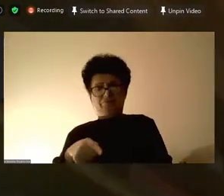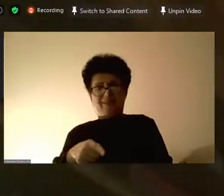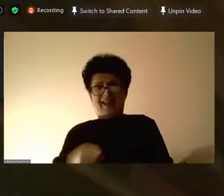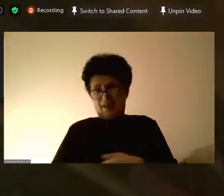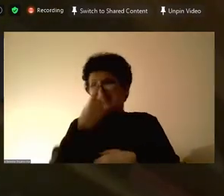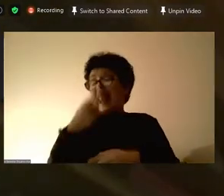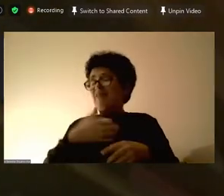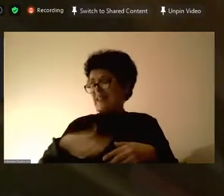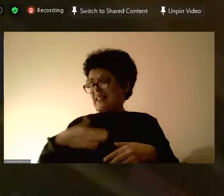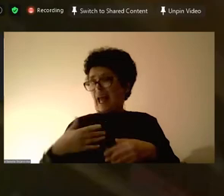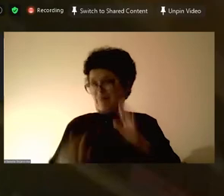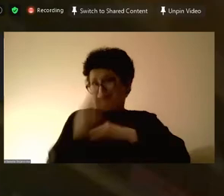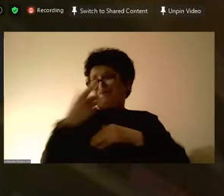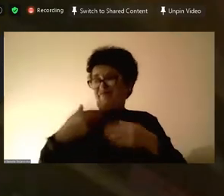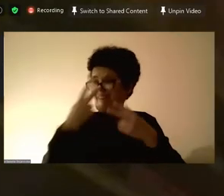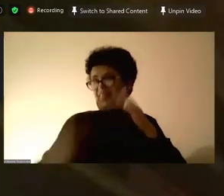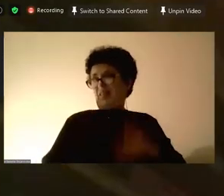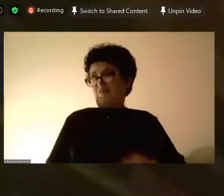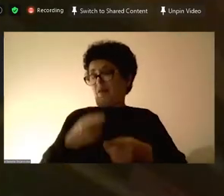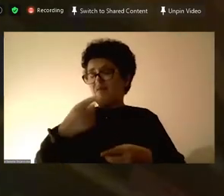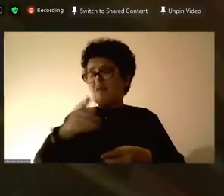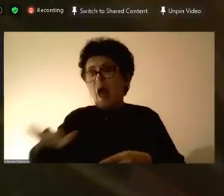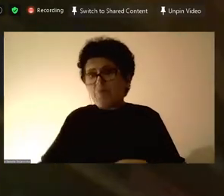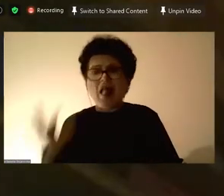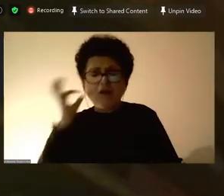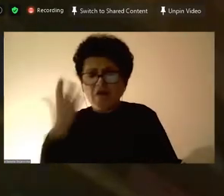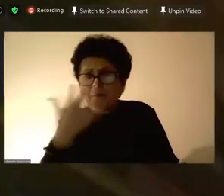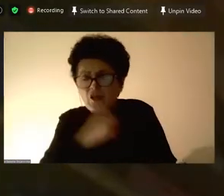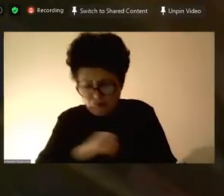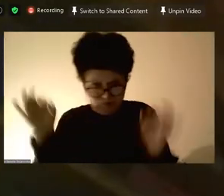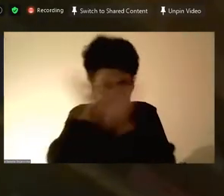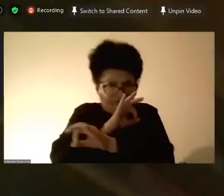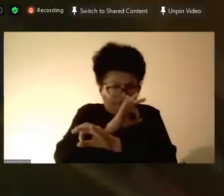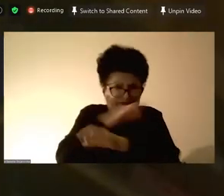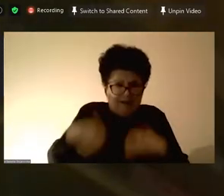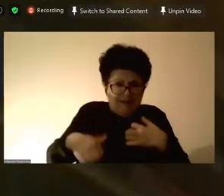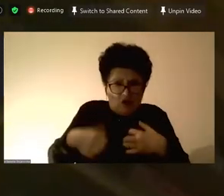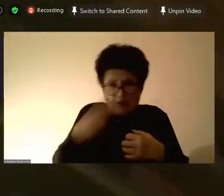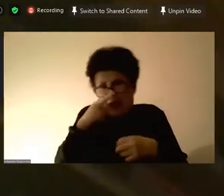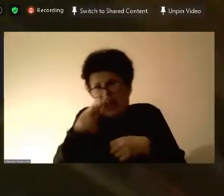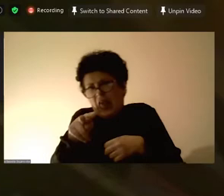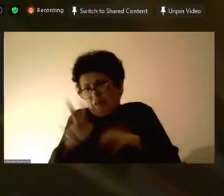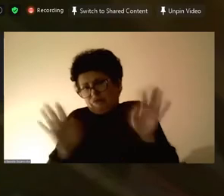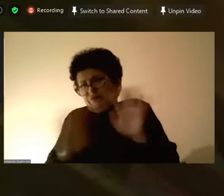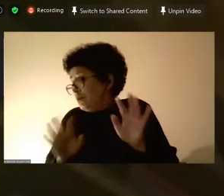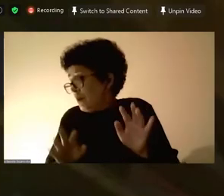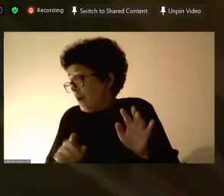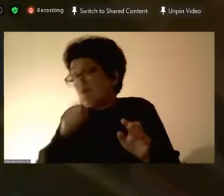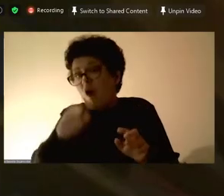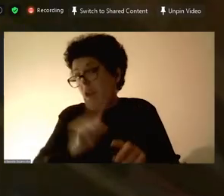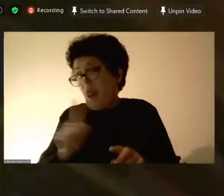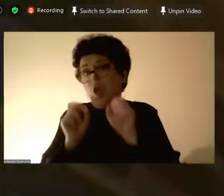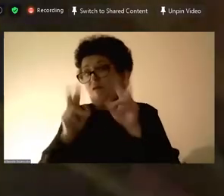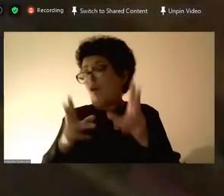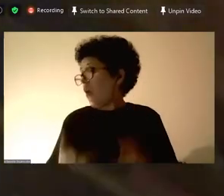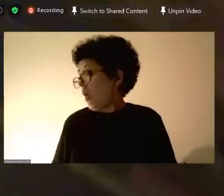She's anxious. So this for certain that we know this is not okay. Why is this not